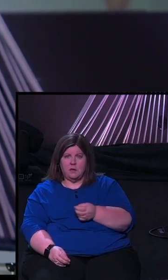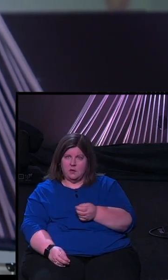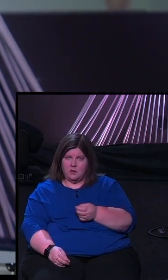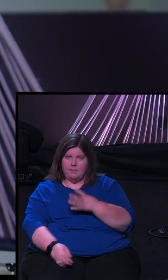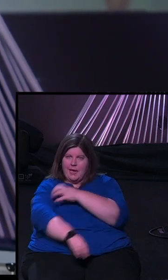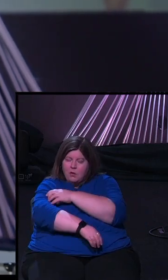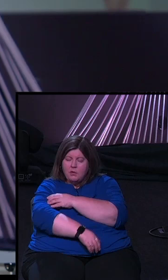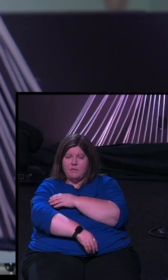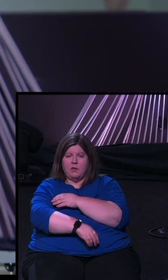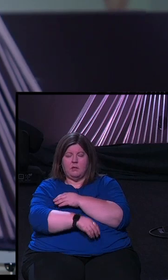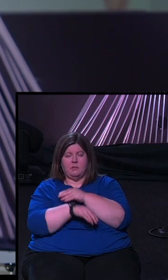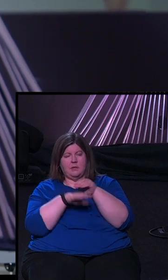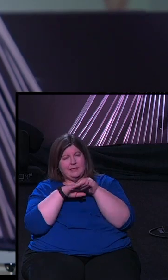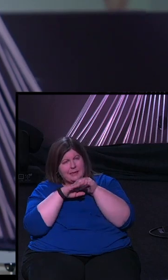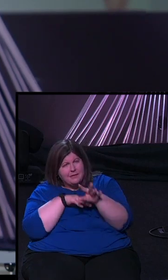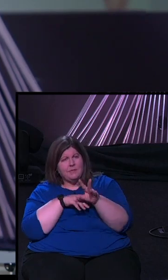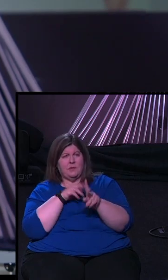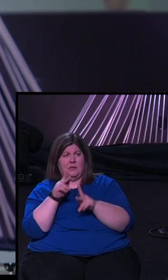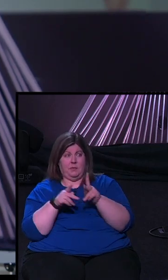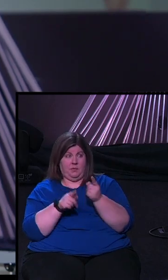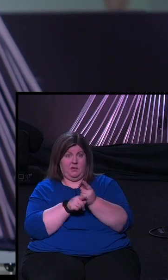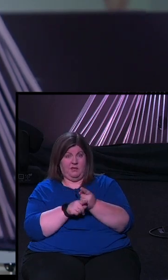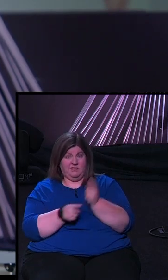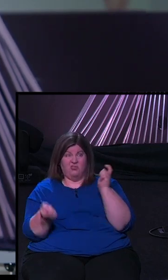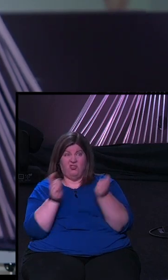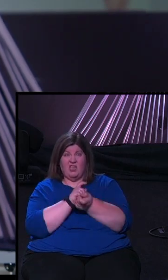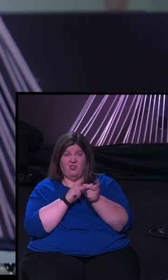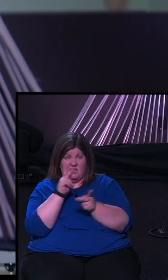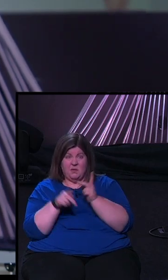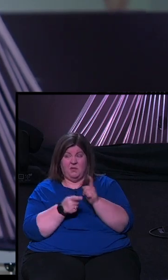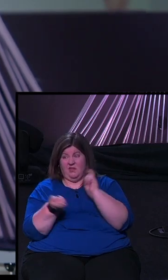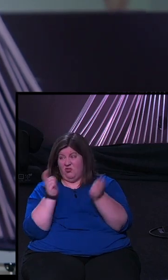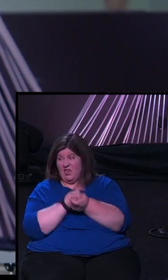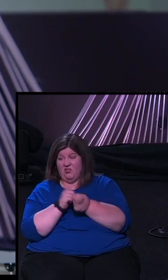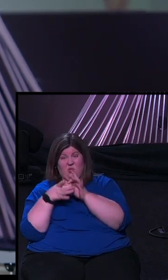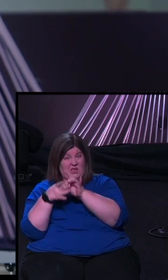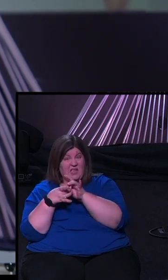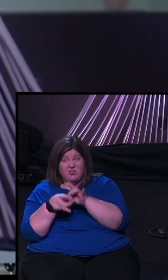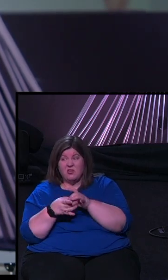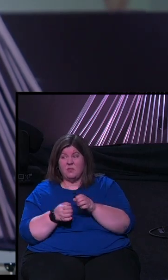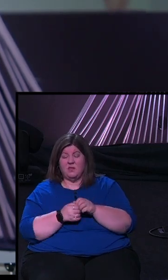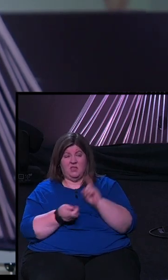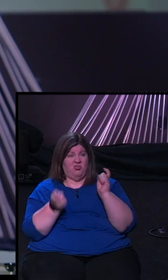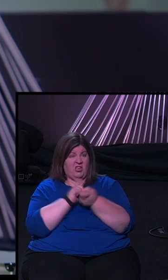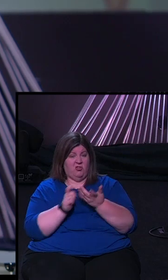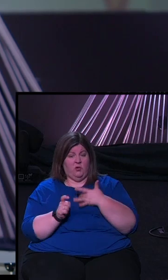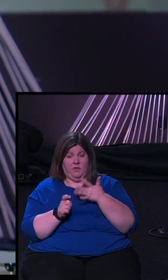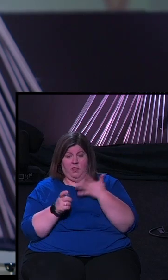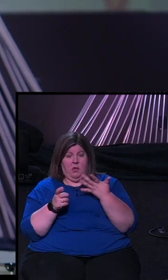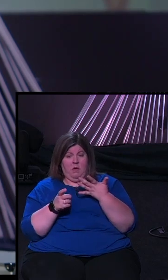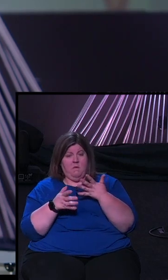us. Something we can all agree. Changes us, changes relationships, identities, and a sense of security